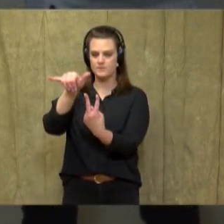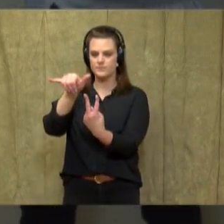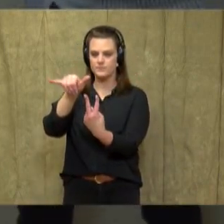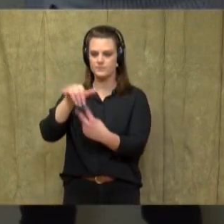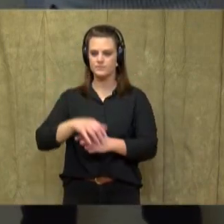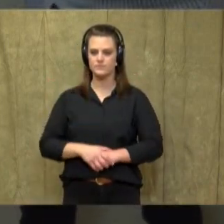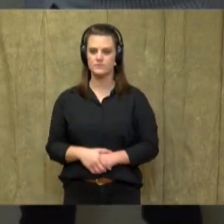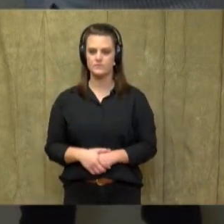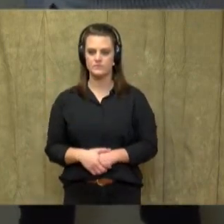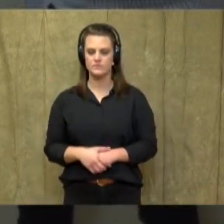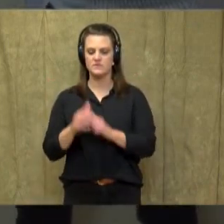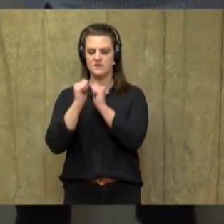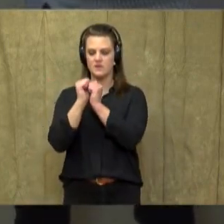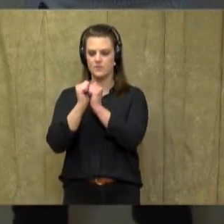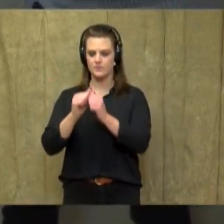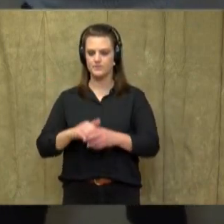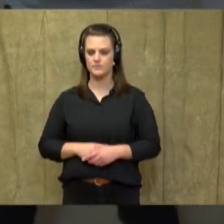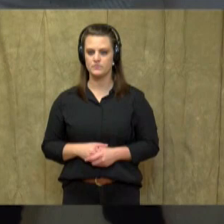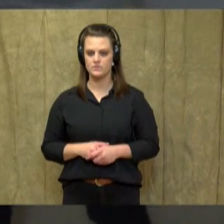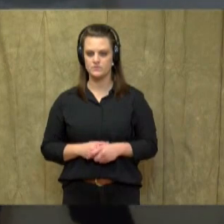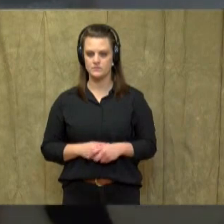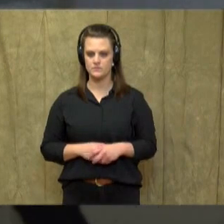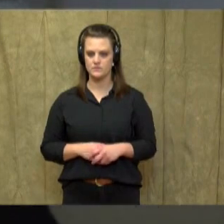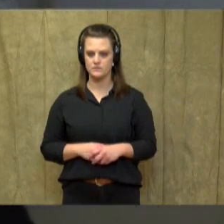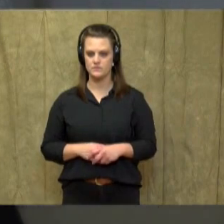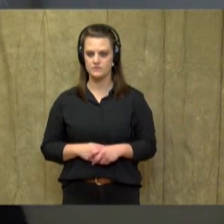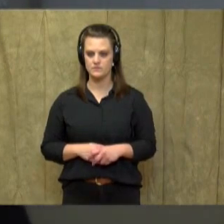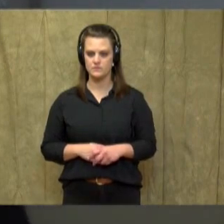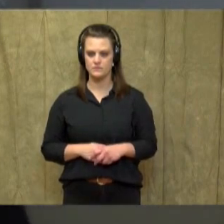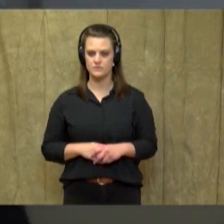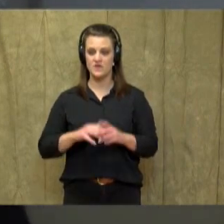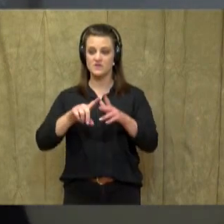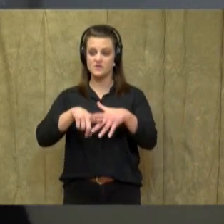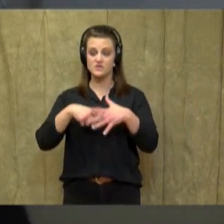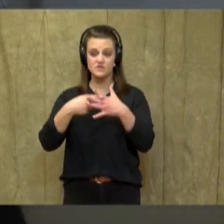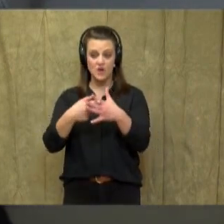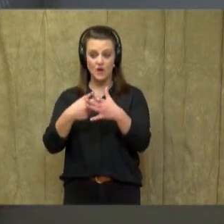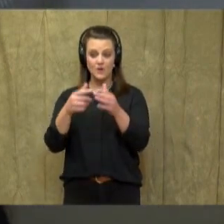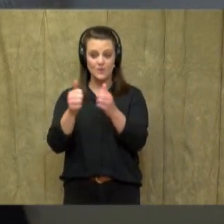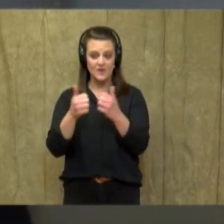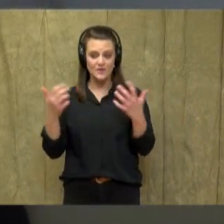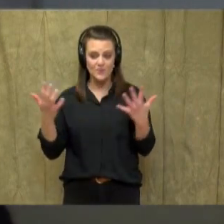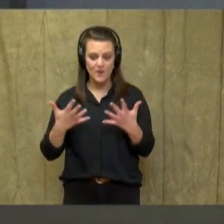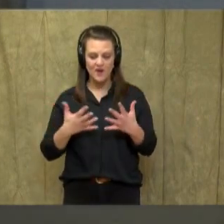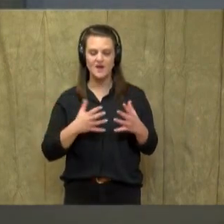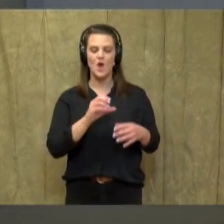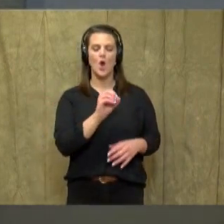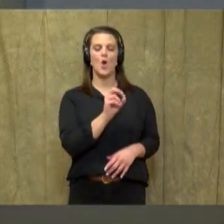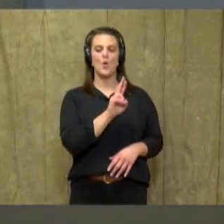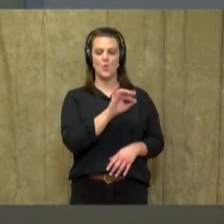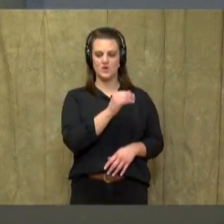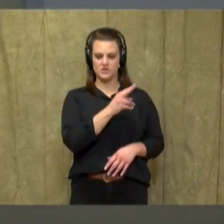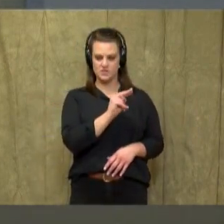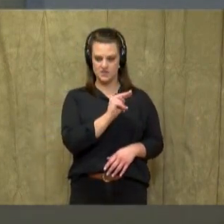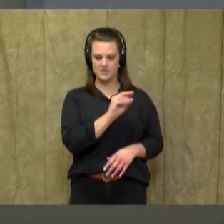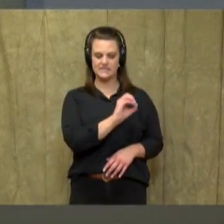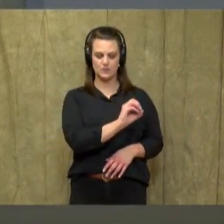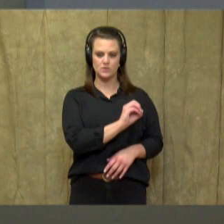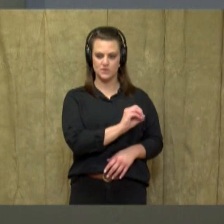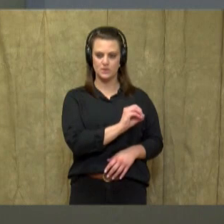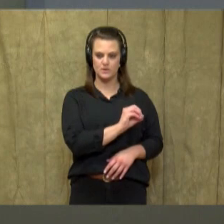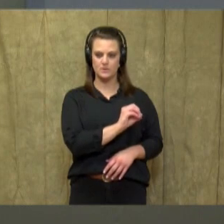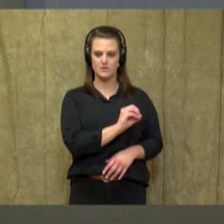Y put together. So the first one, yep, 0, 0, the